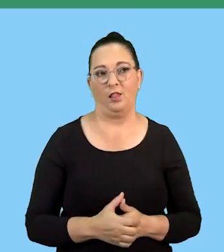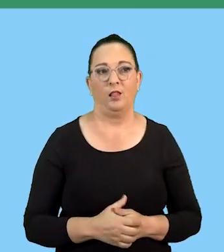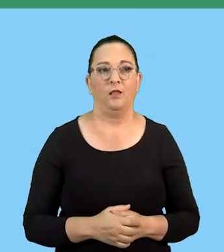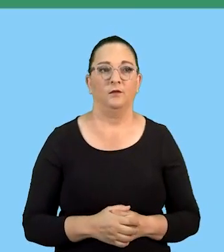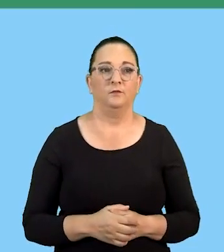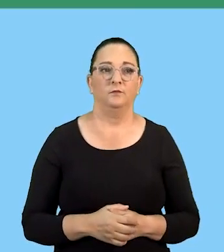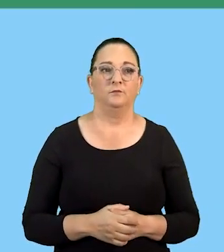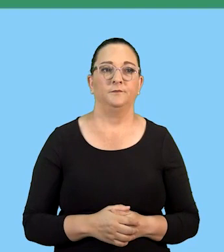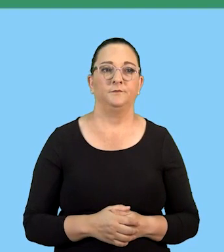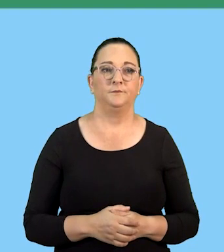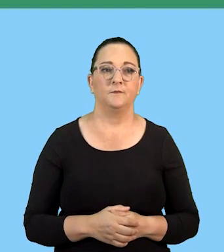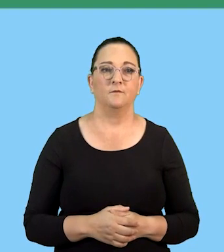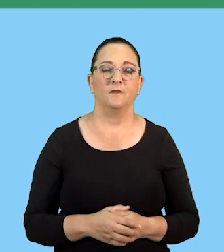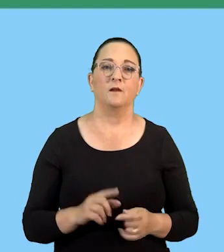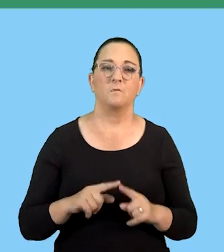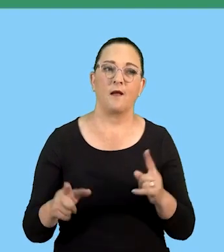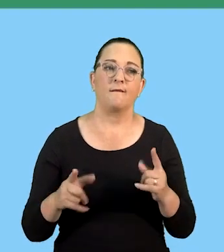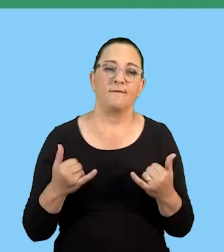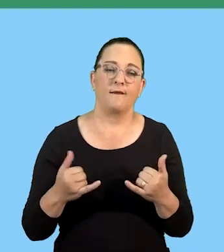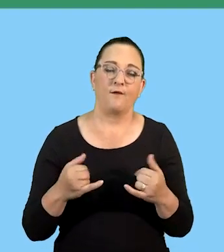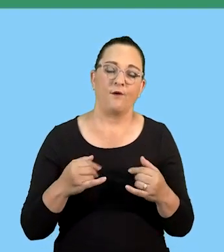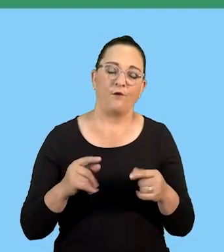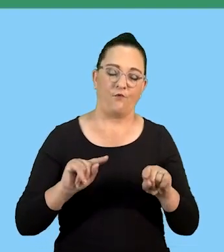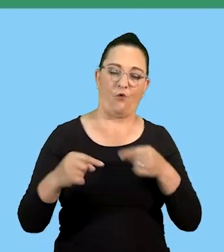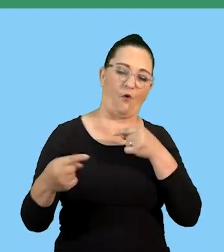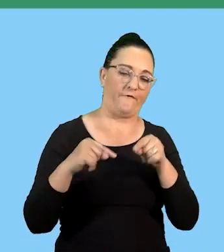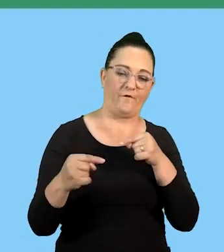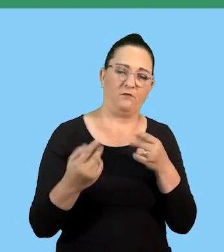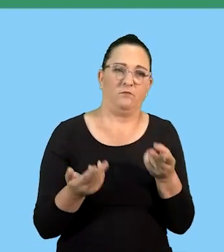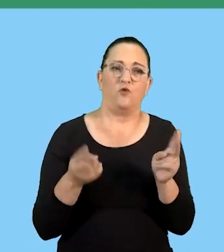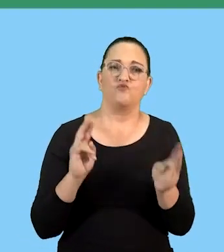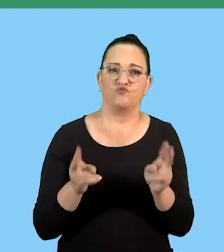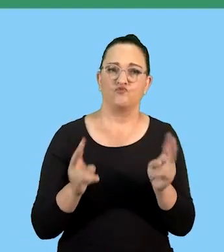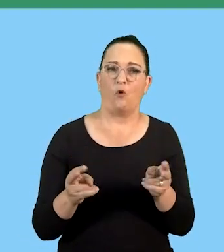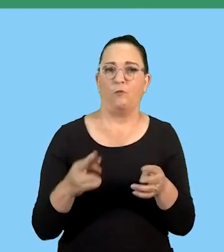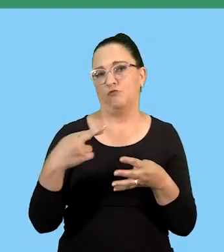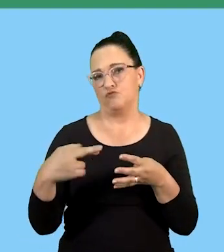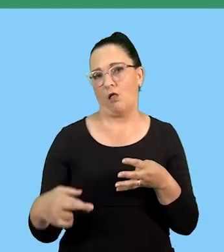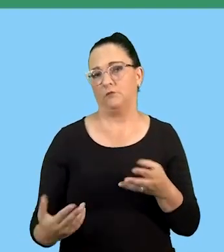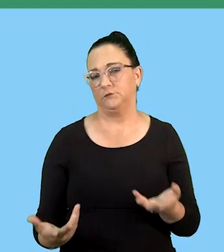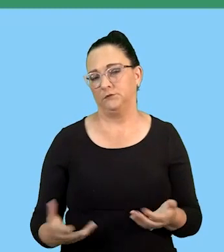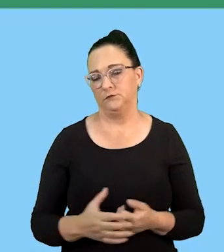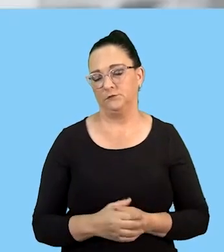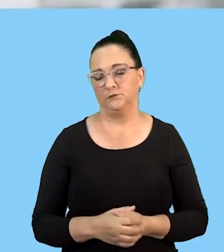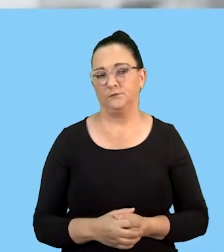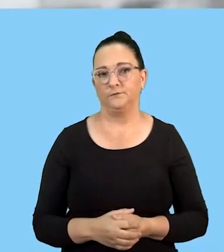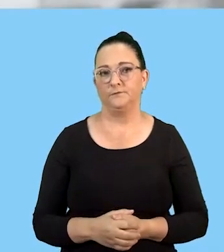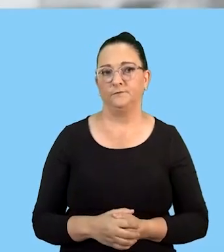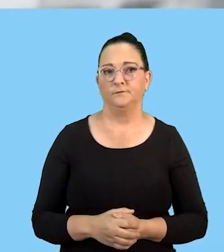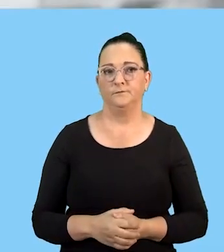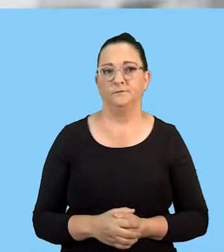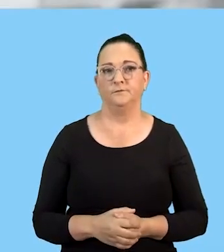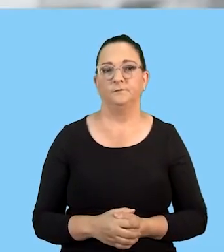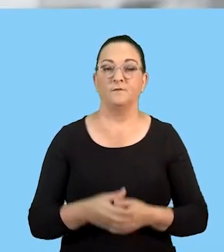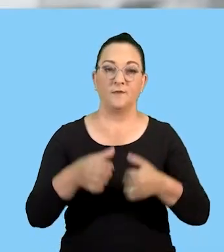Conflict arises as a normal result of change. This is just contemporary theory that says that.